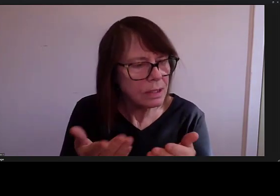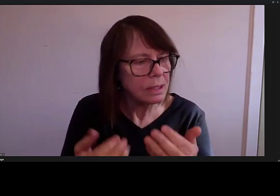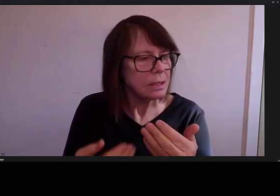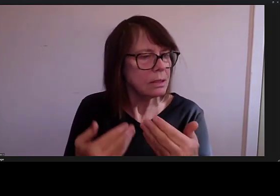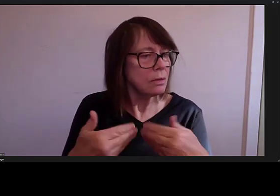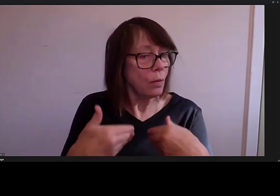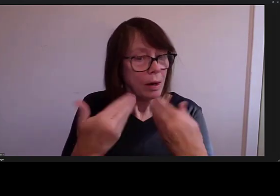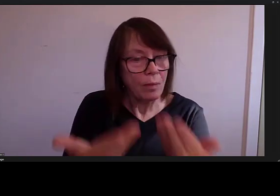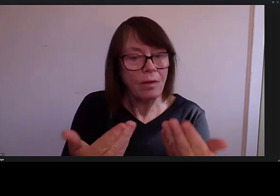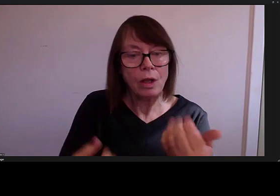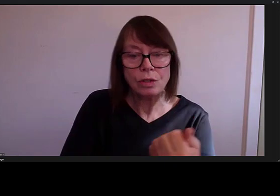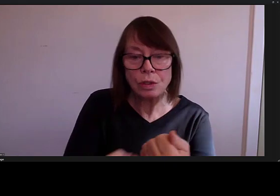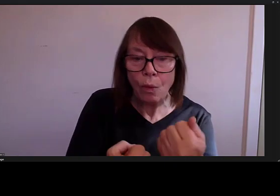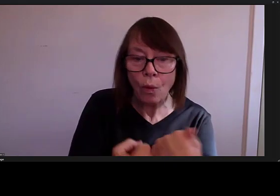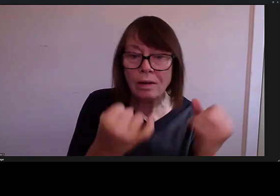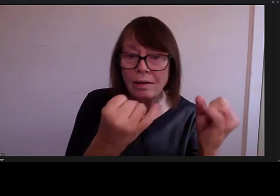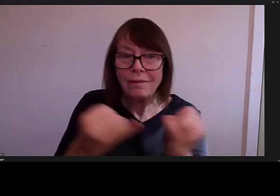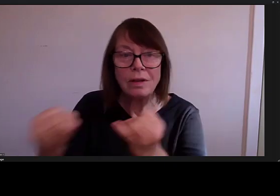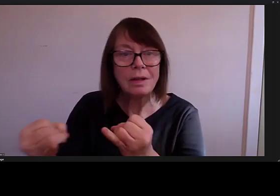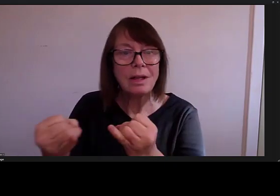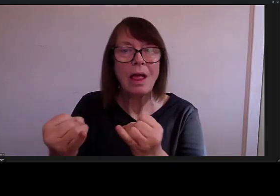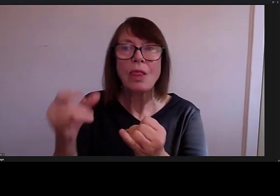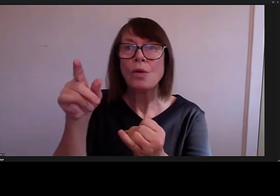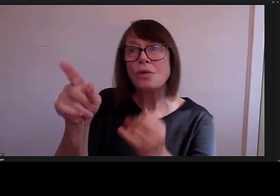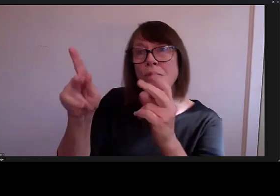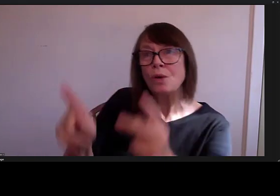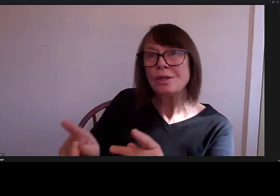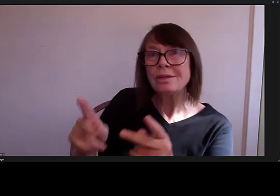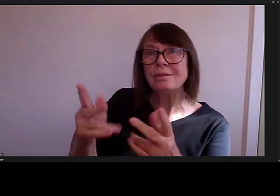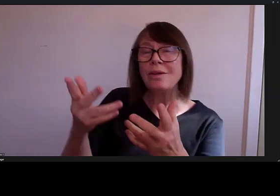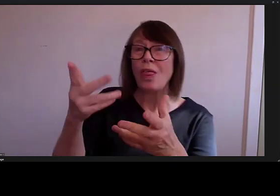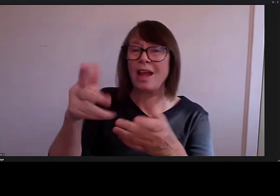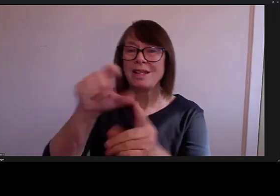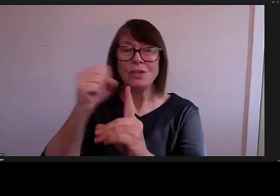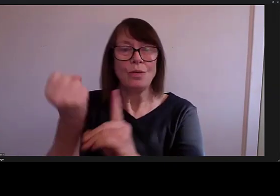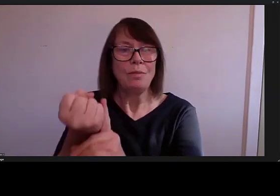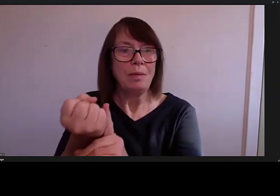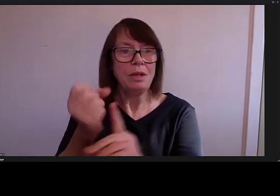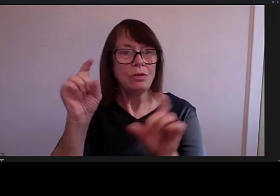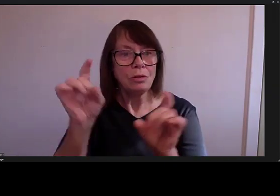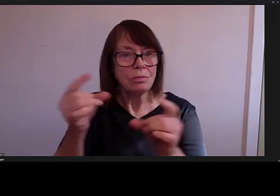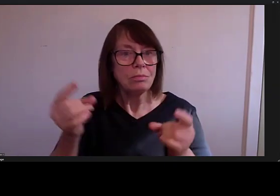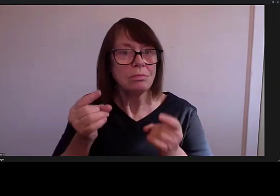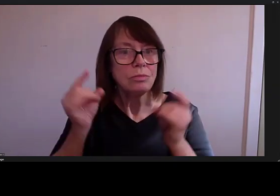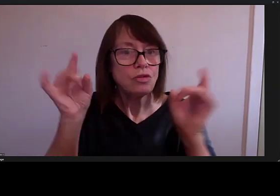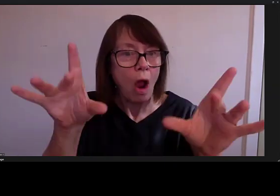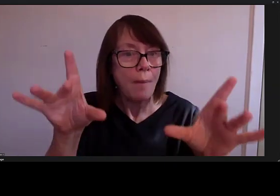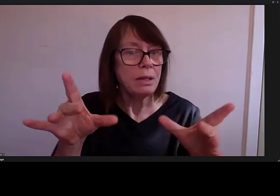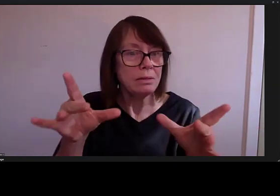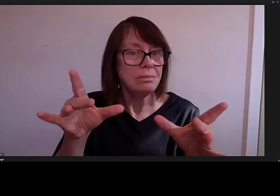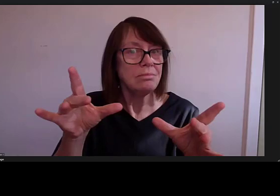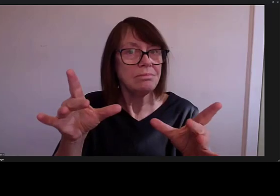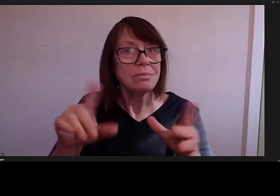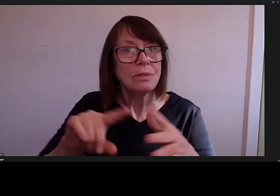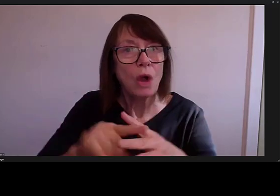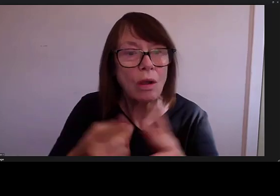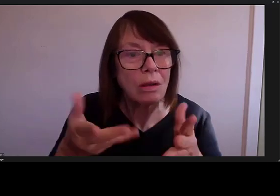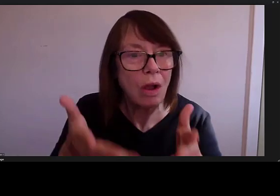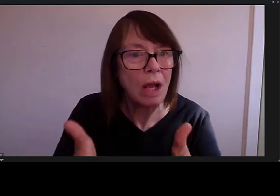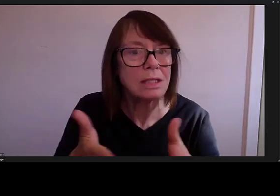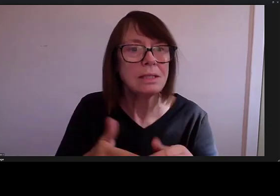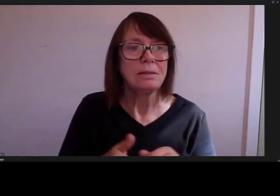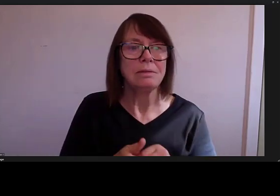to individuals may themselves be trauma-inducing. For example, the use of coercive practices, such